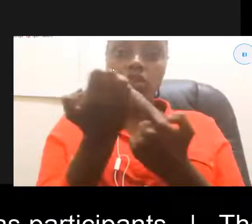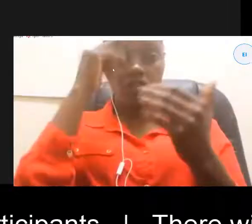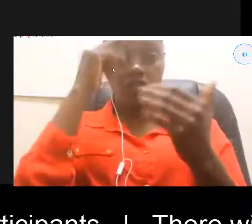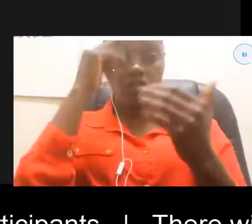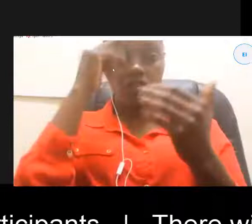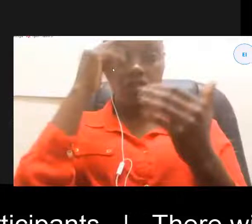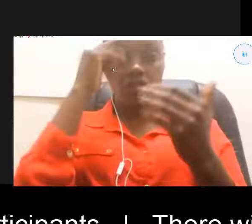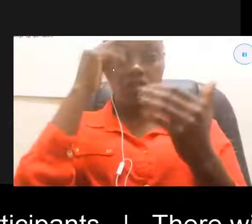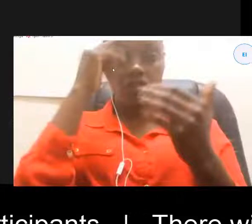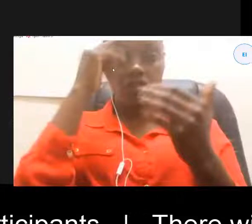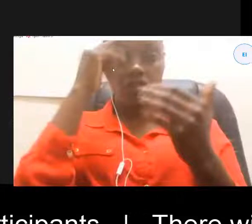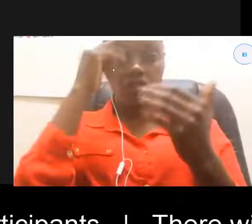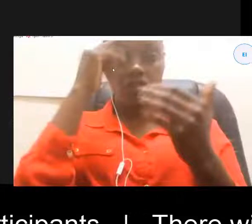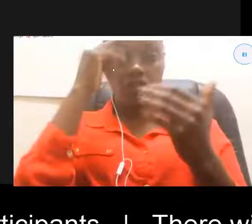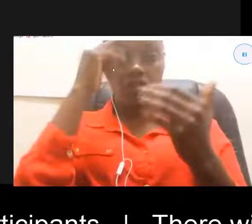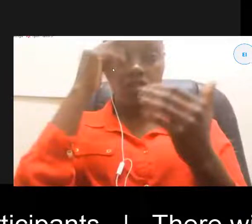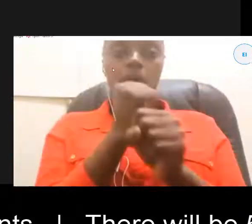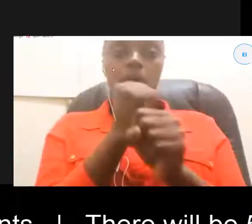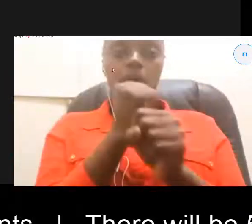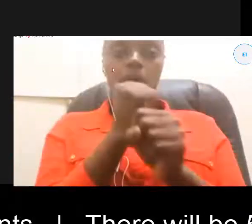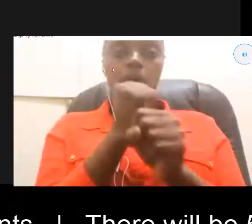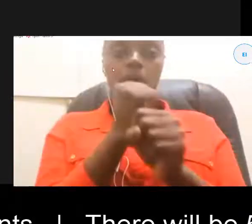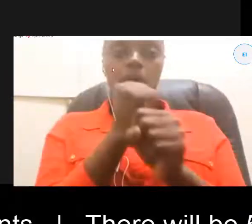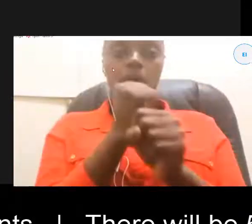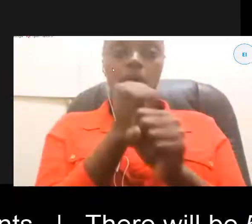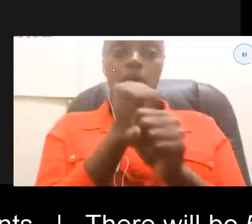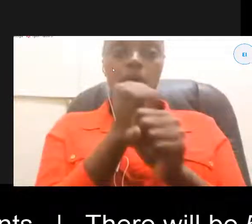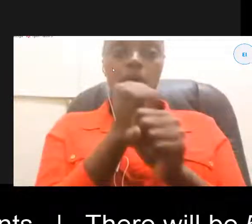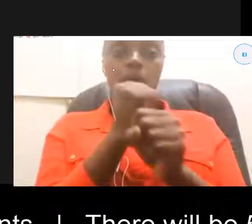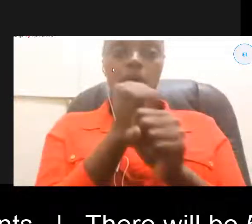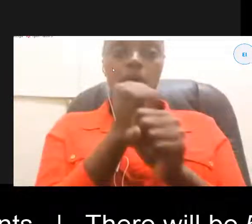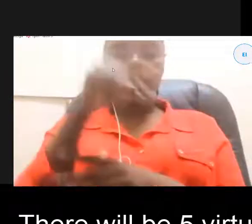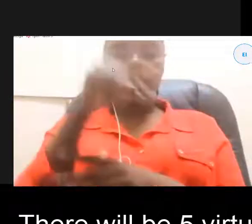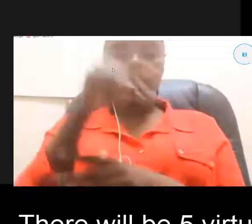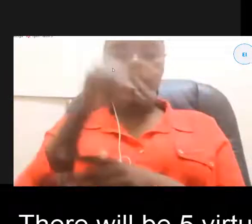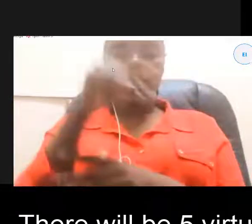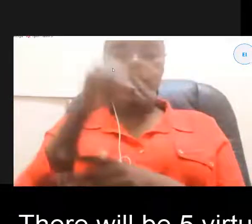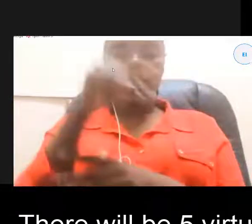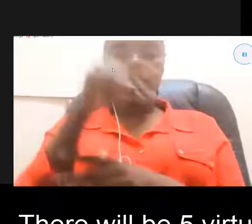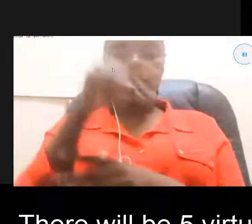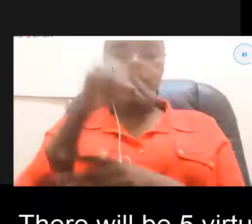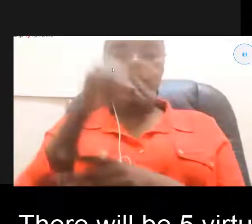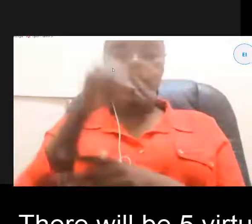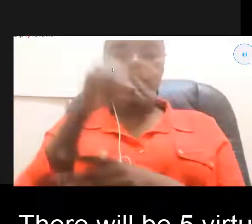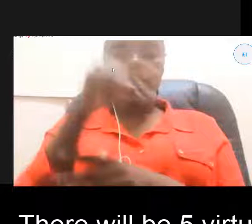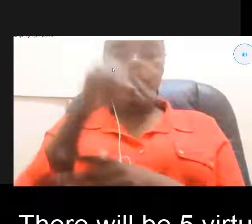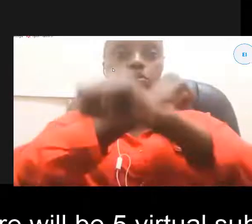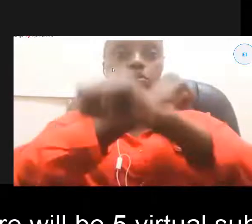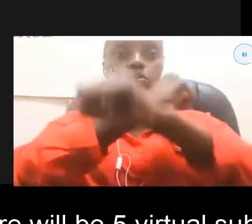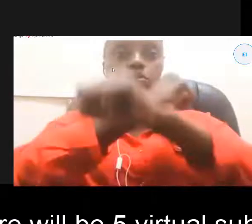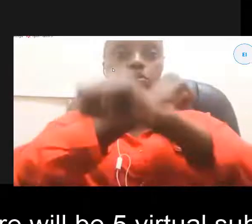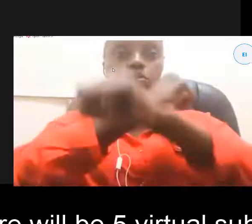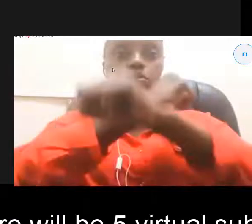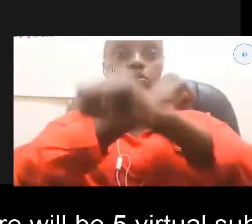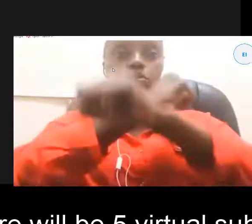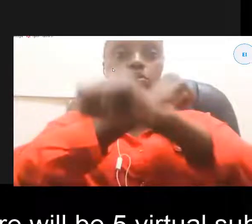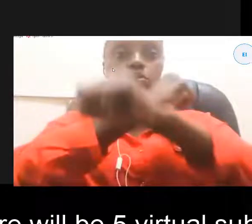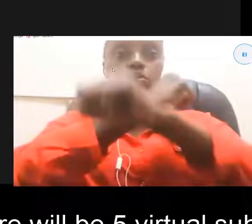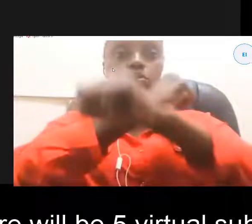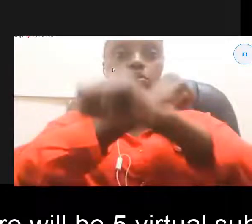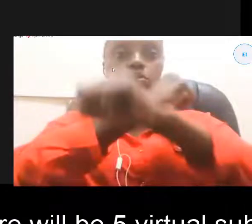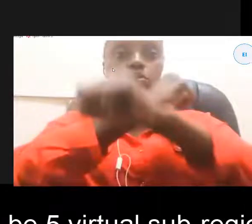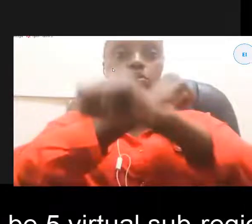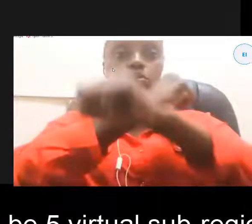Others also are working in the area of special protection, for example, for the children